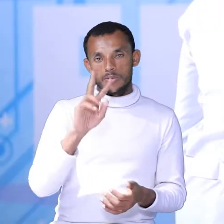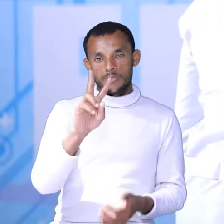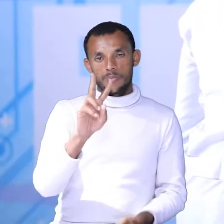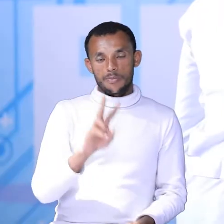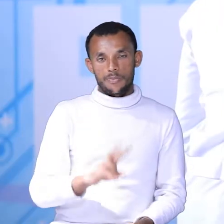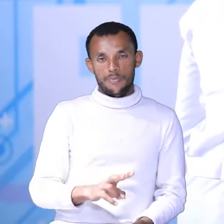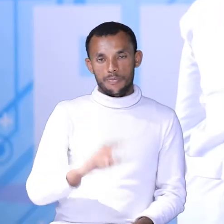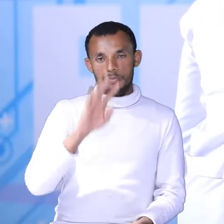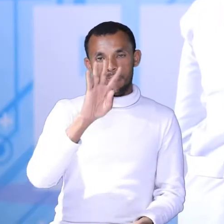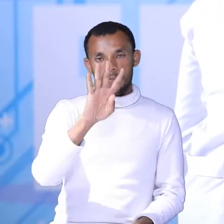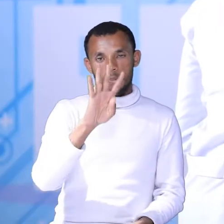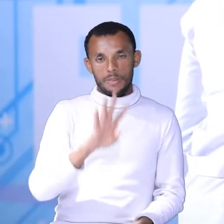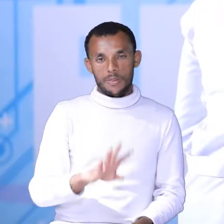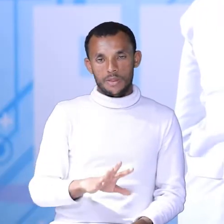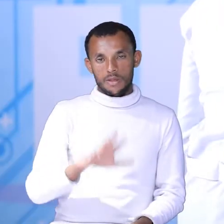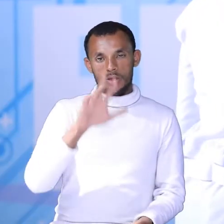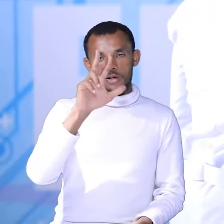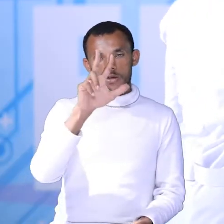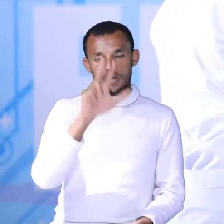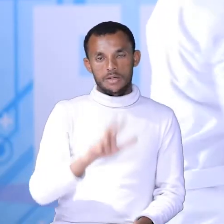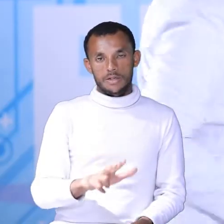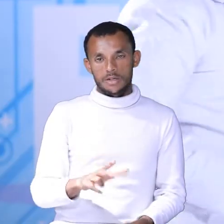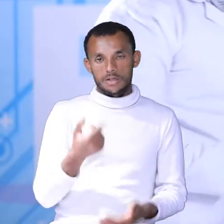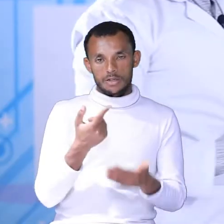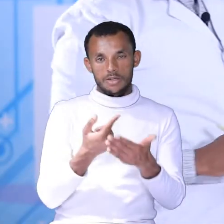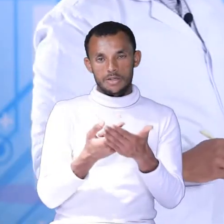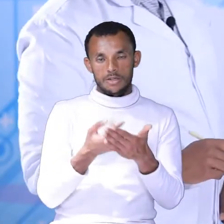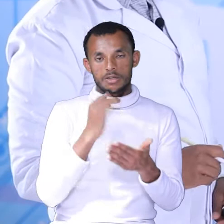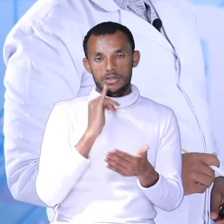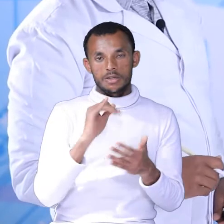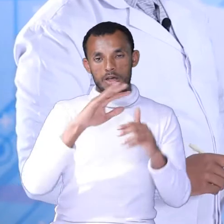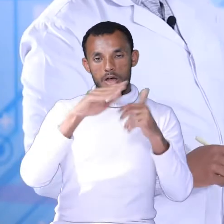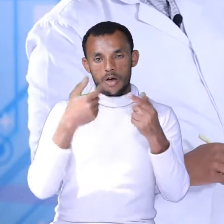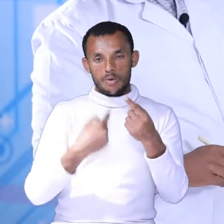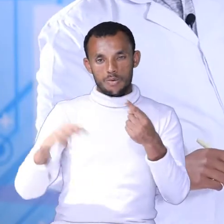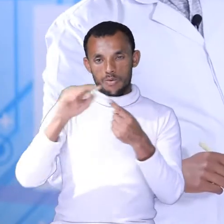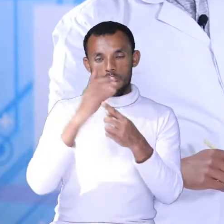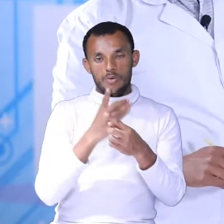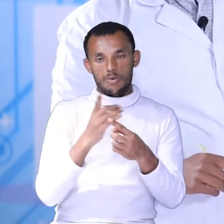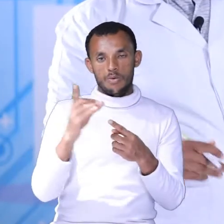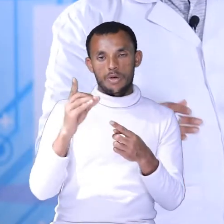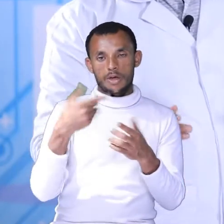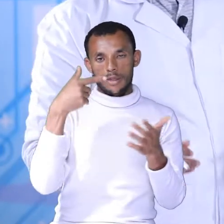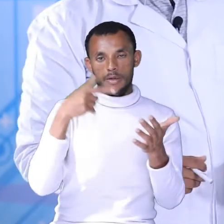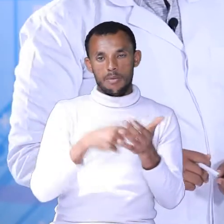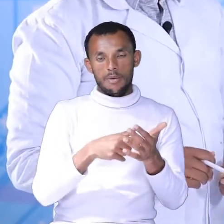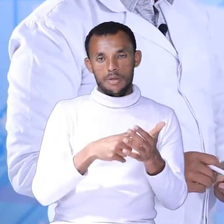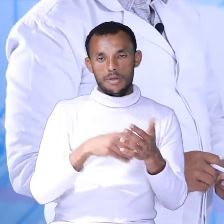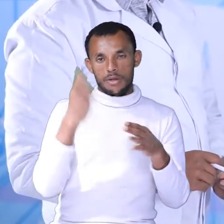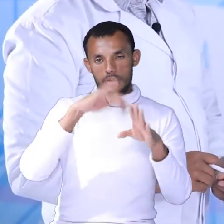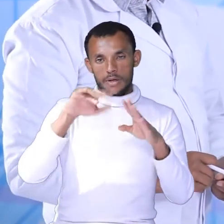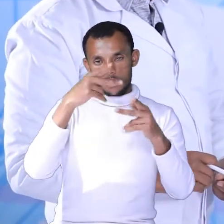2, 4, 3. So this is how to locate a point in